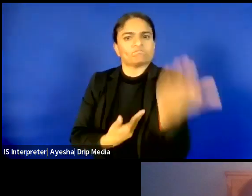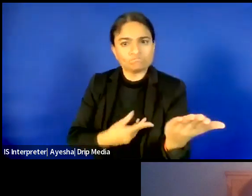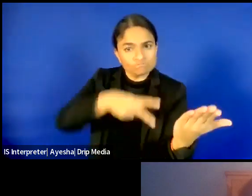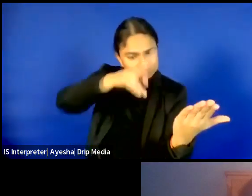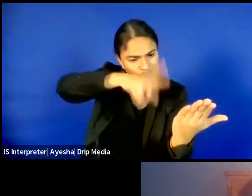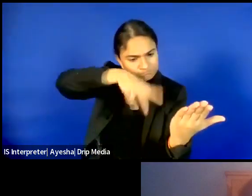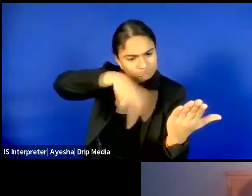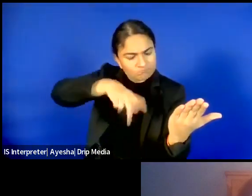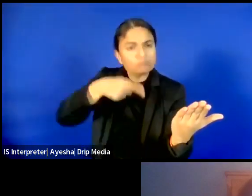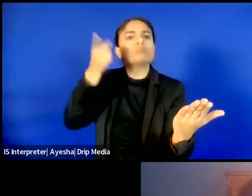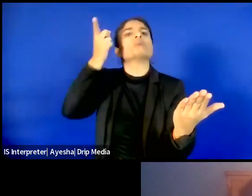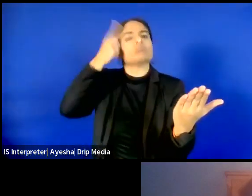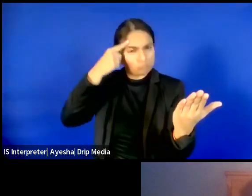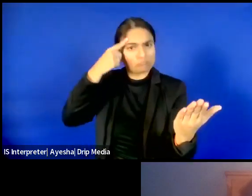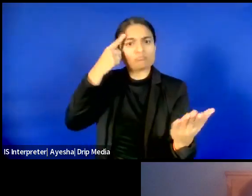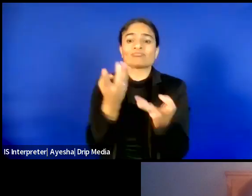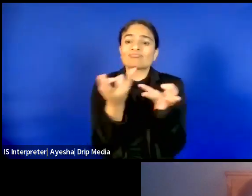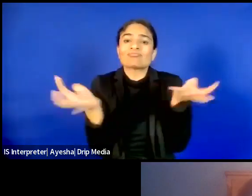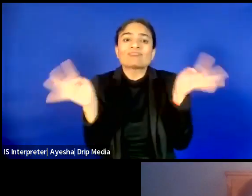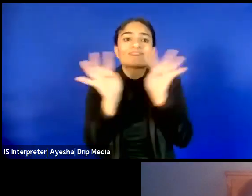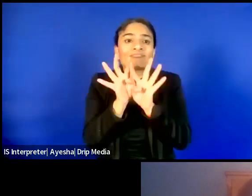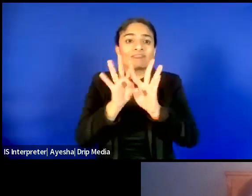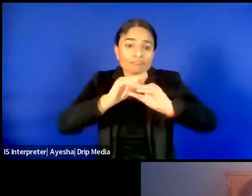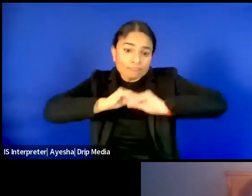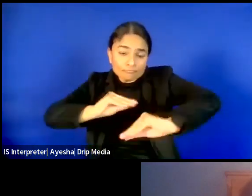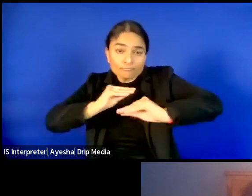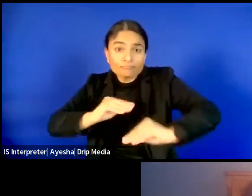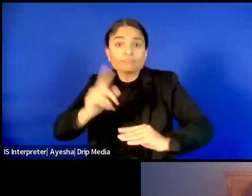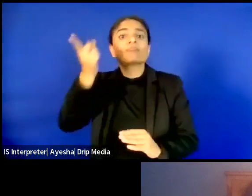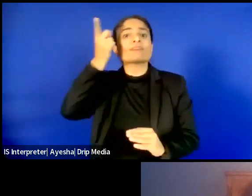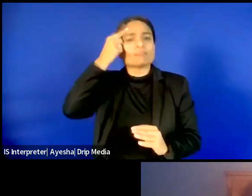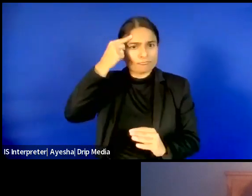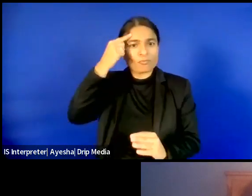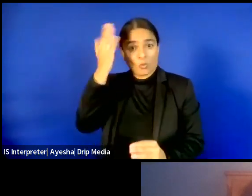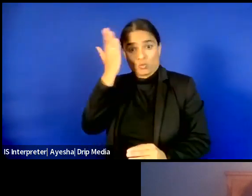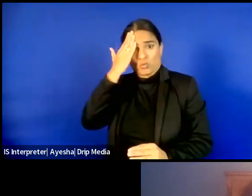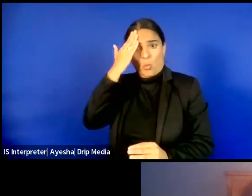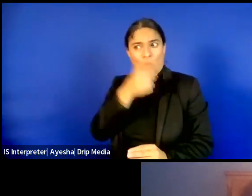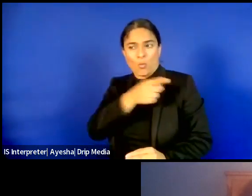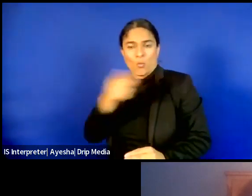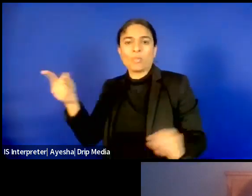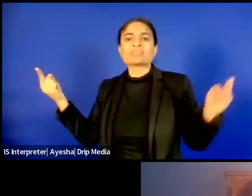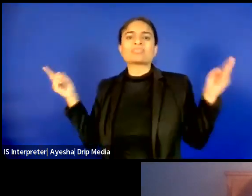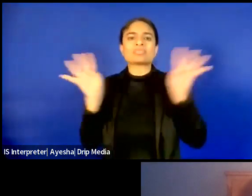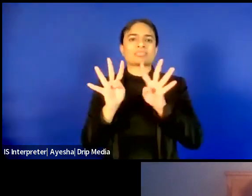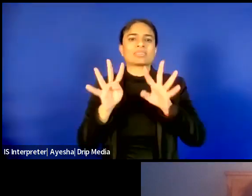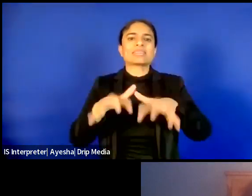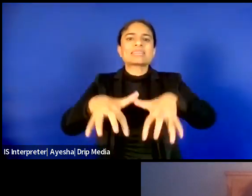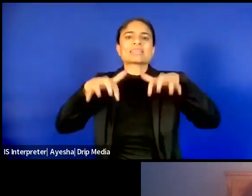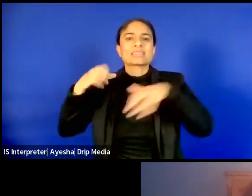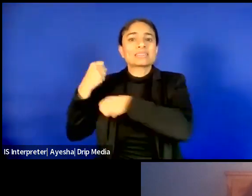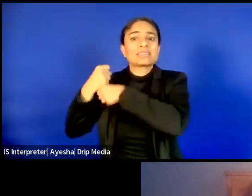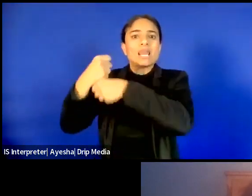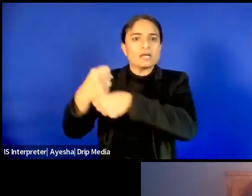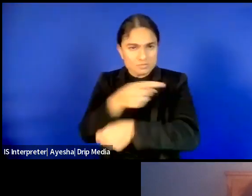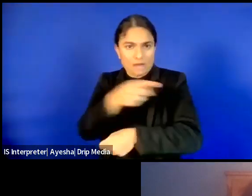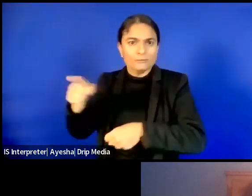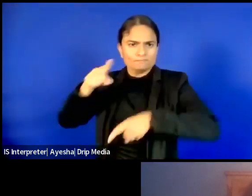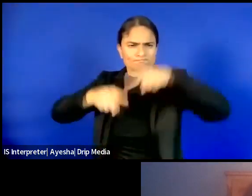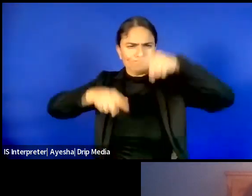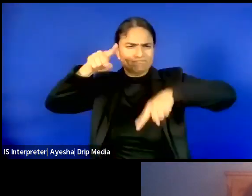just are aware of the diverse delegates that are going to be coming into the venues and how to make it feel like a welcoming